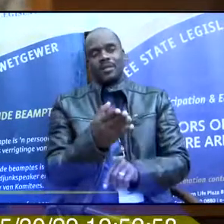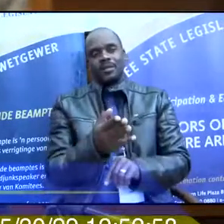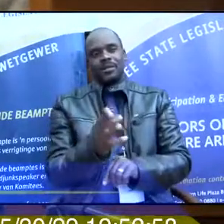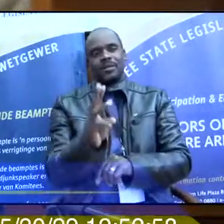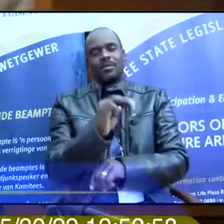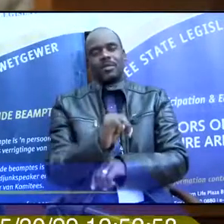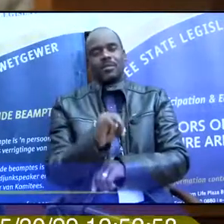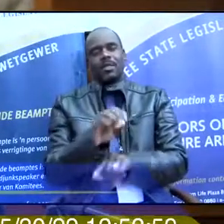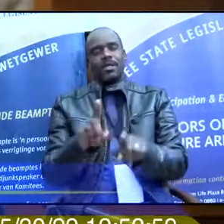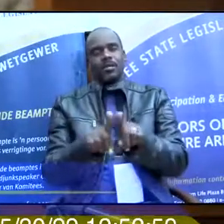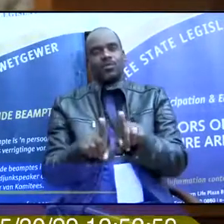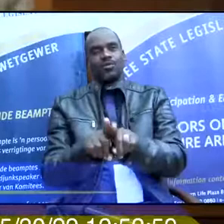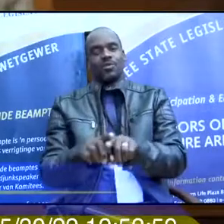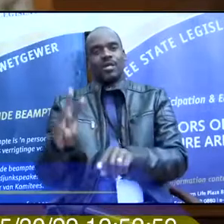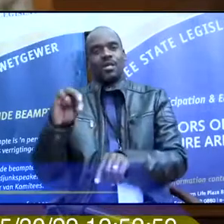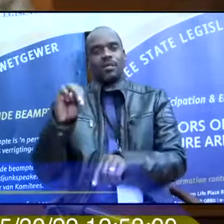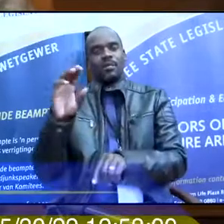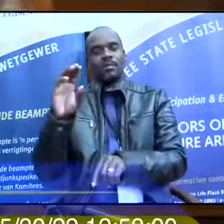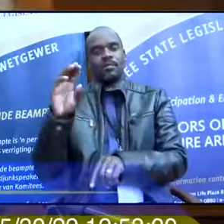fuji